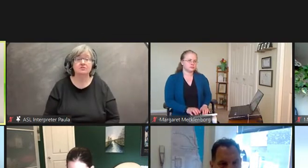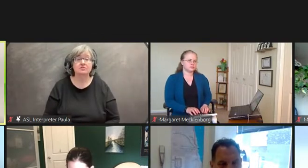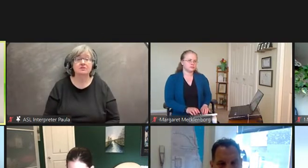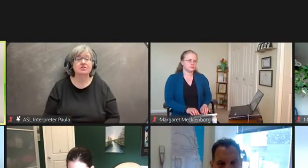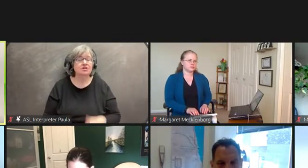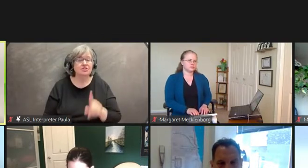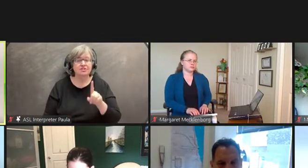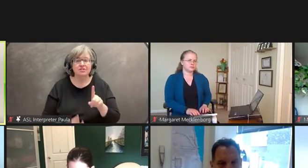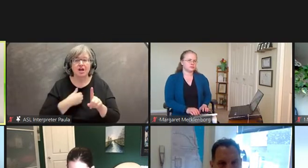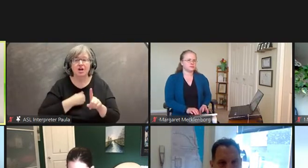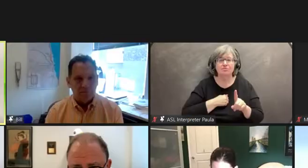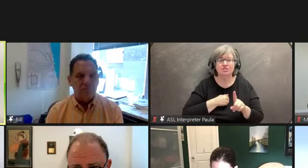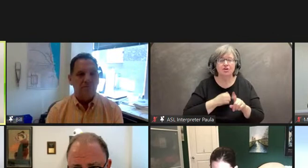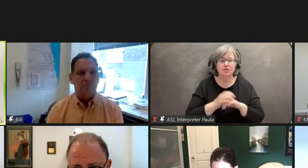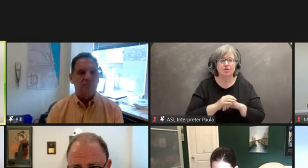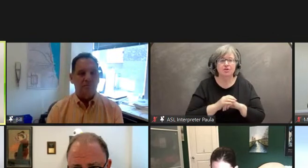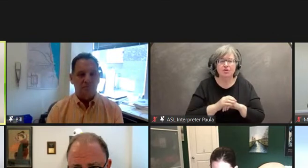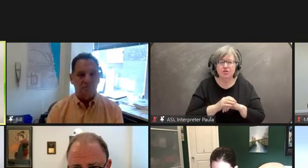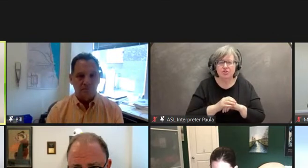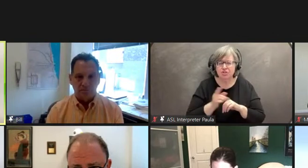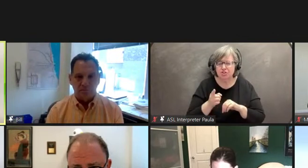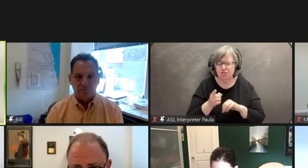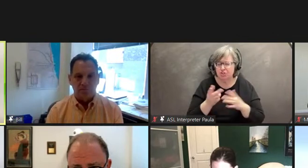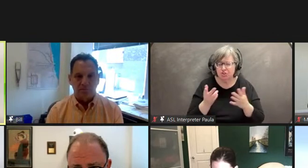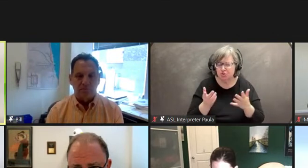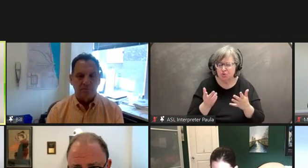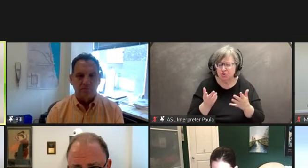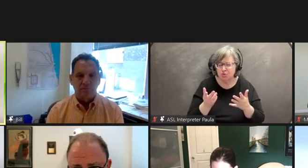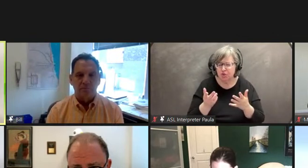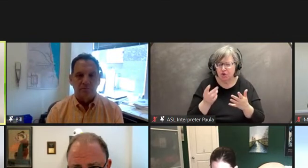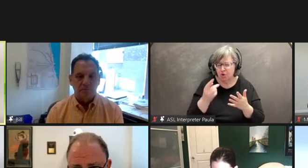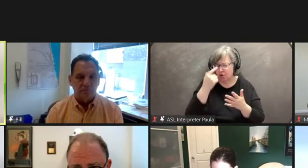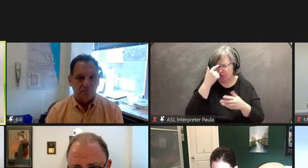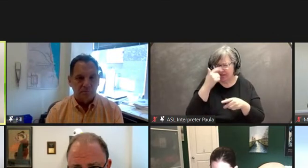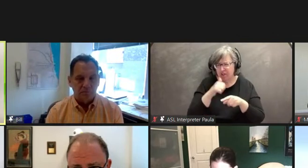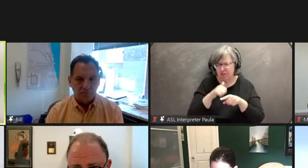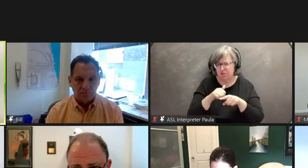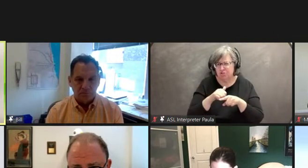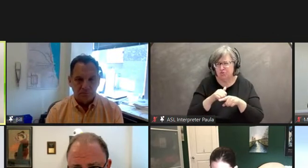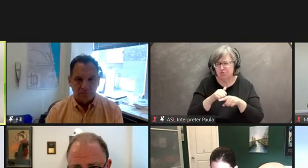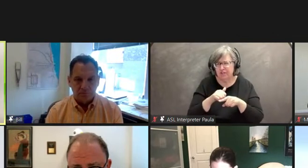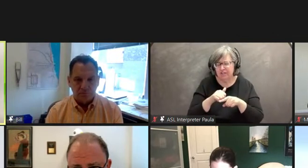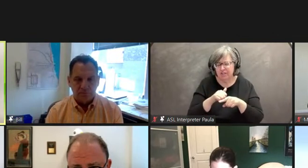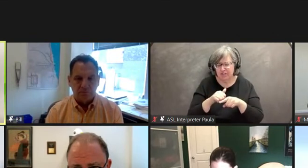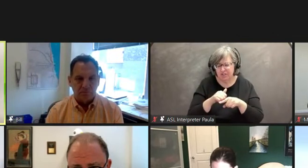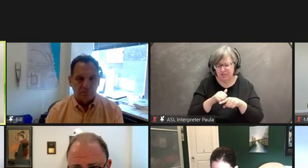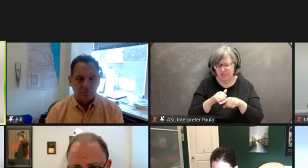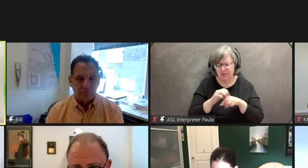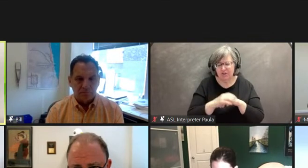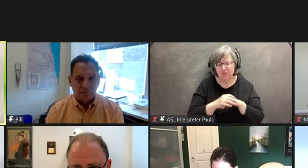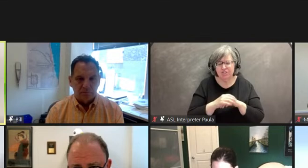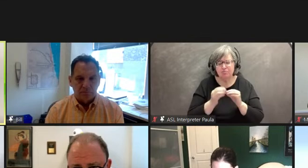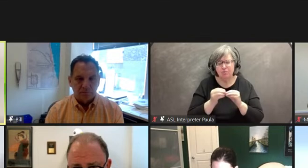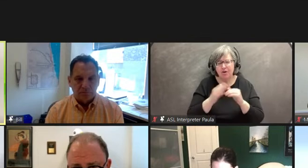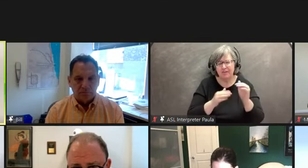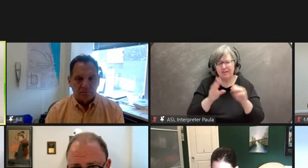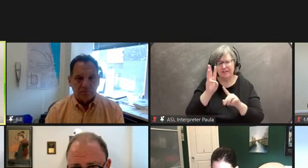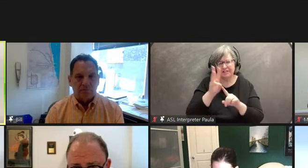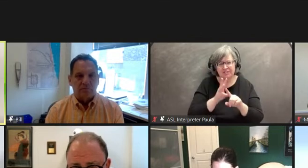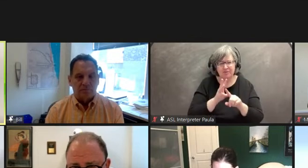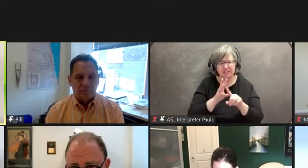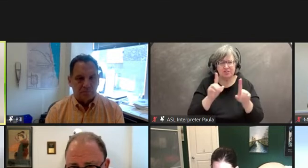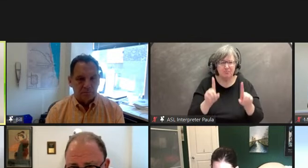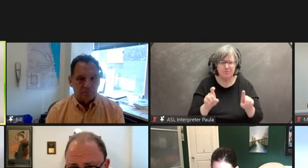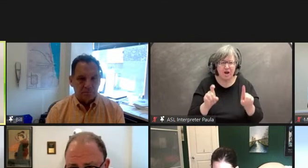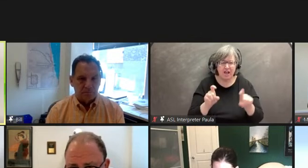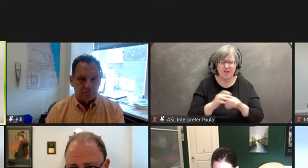And I'm sorry, Doreen, and real fast, do you foresee the training kind of outliving the 6 month pilot? Like, will this be kind